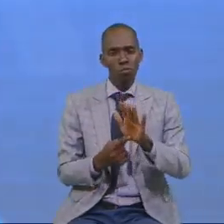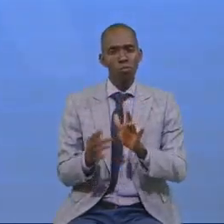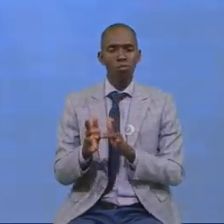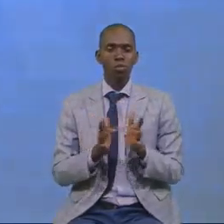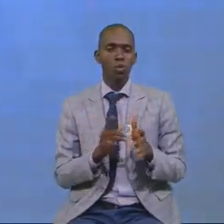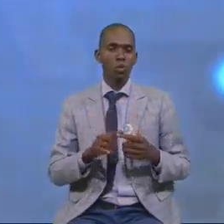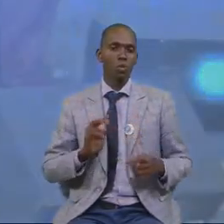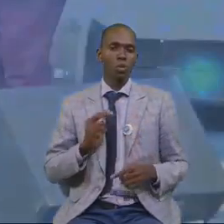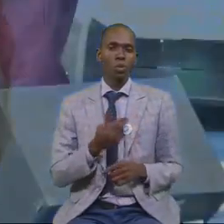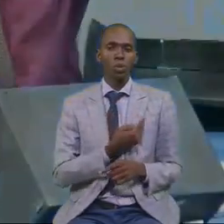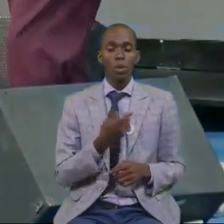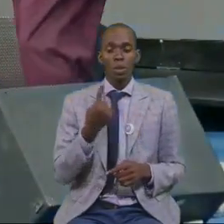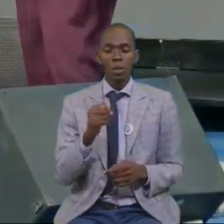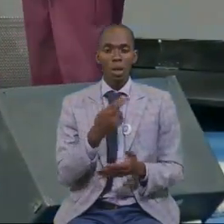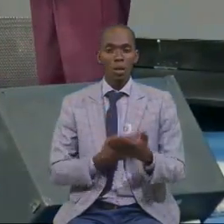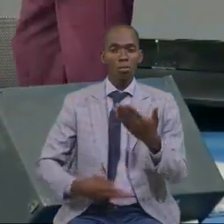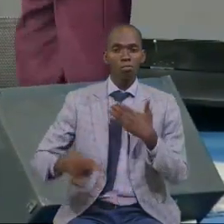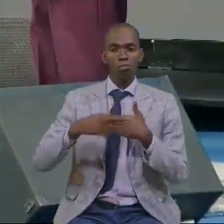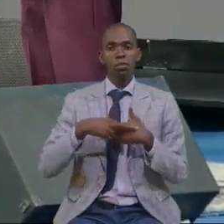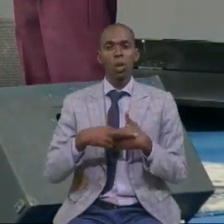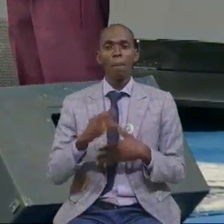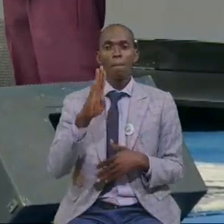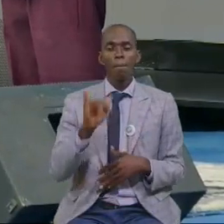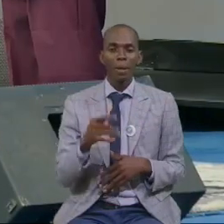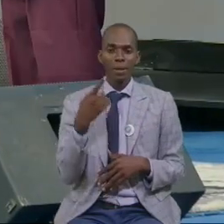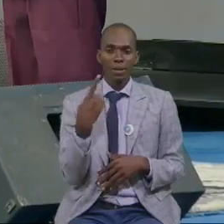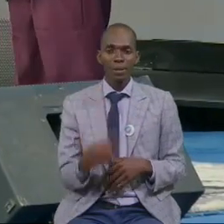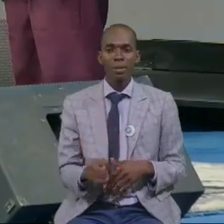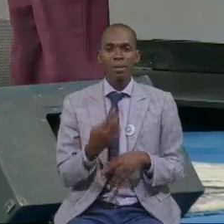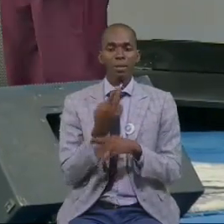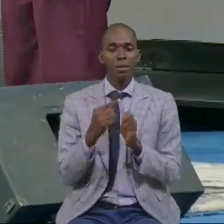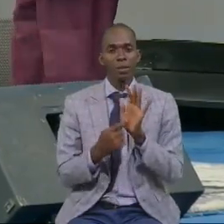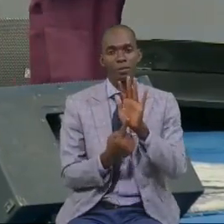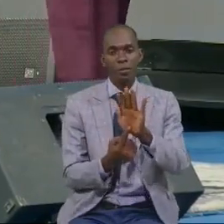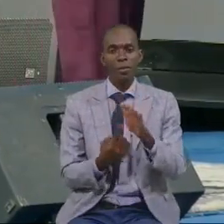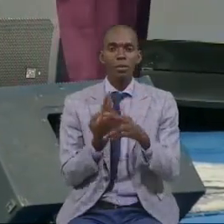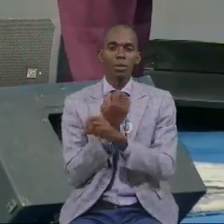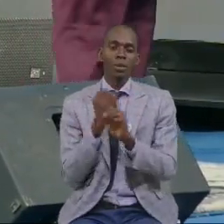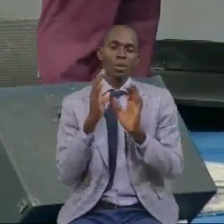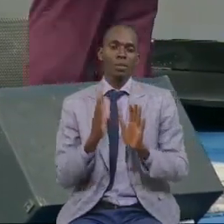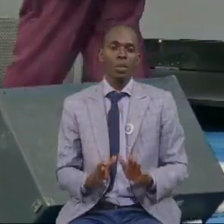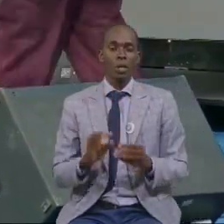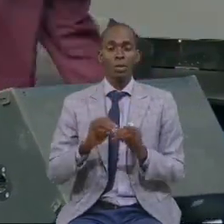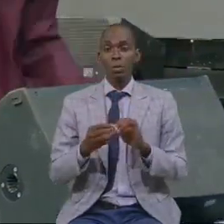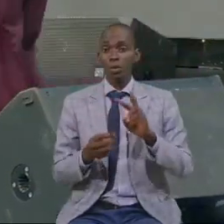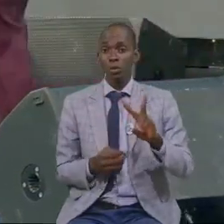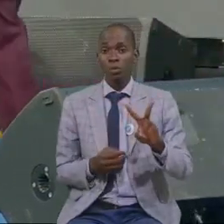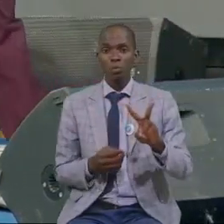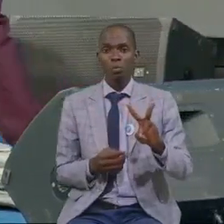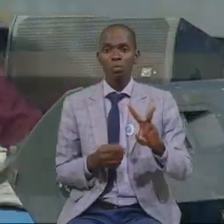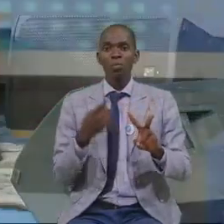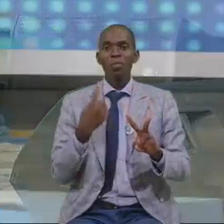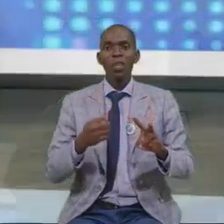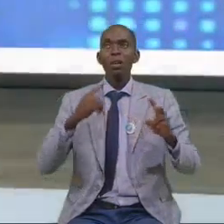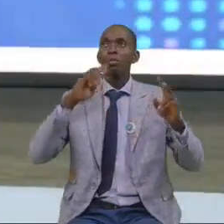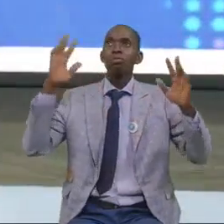The restoration by the revealed Redeemer. Number two is the reign.